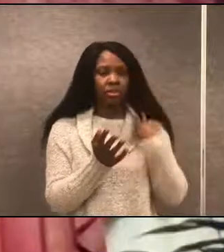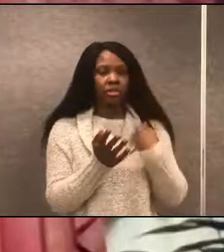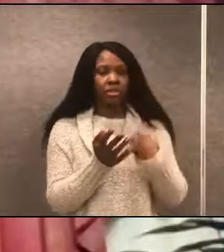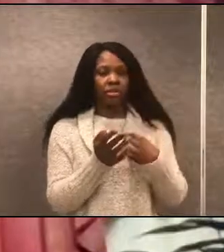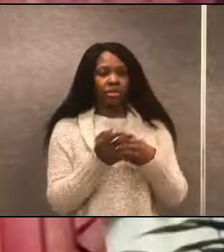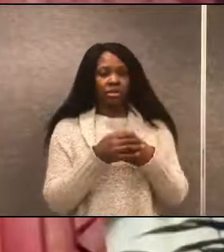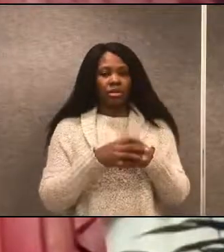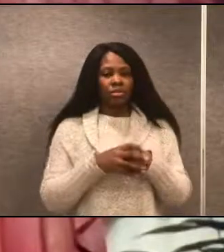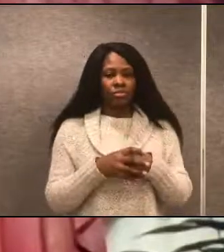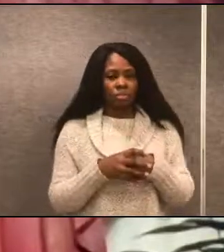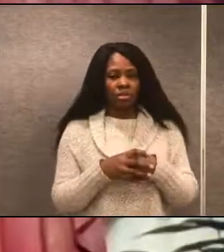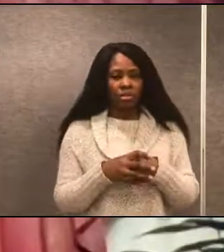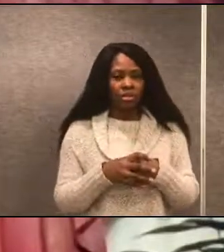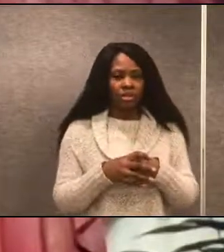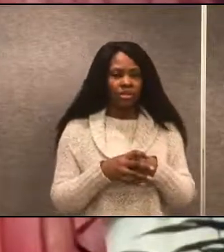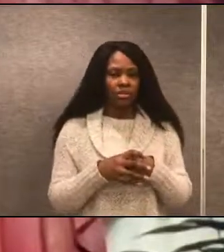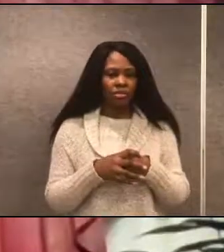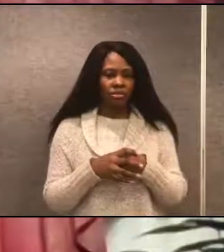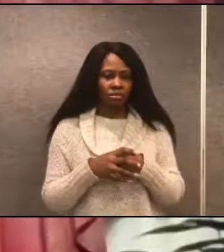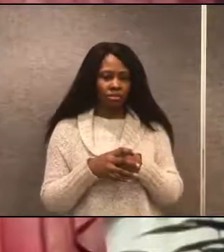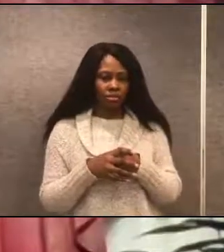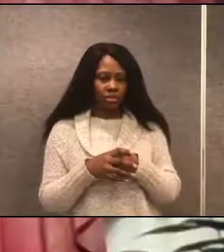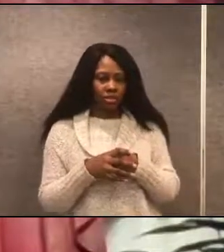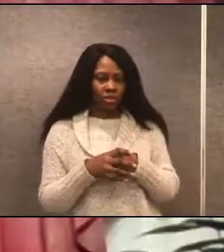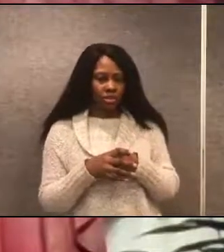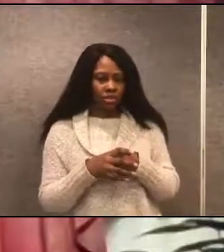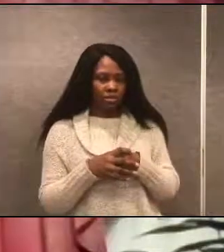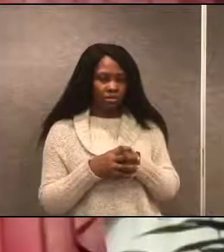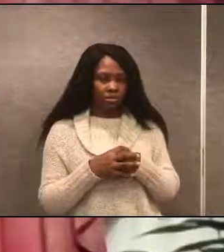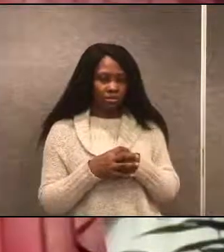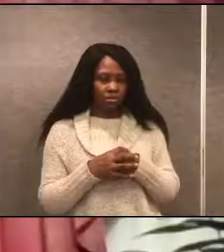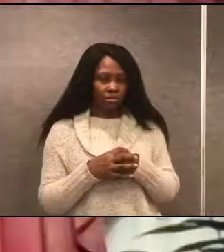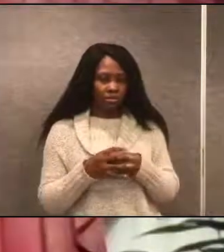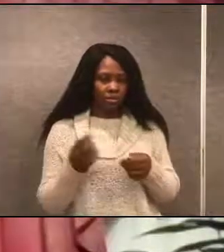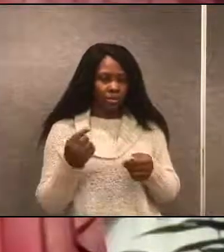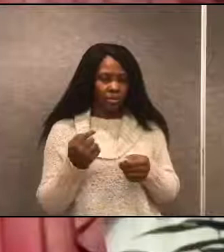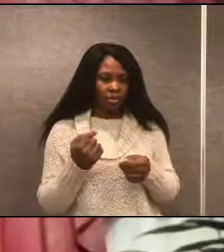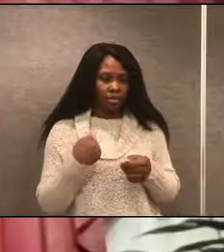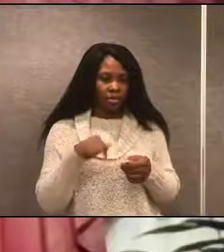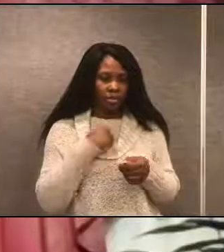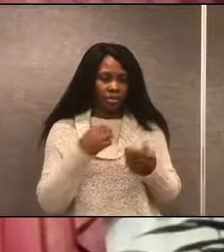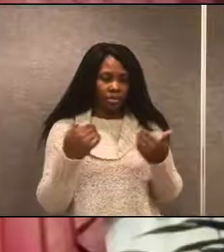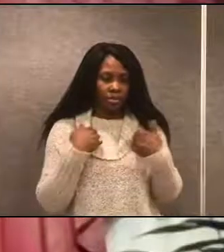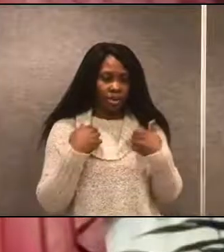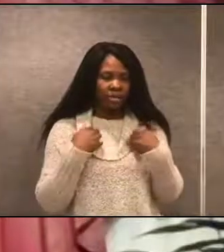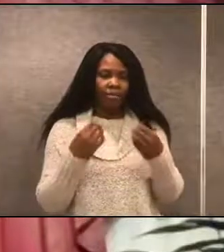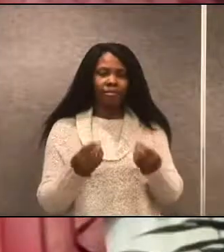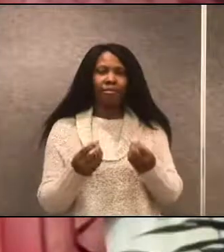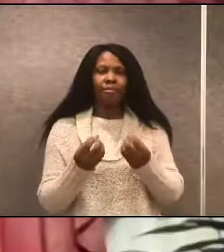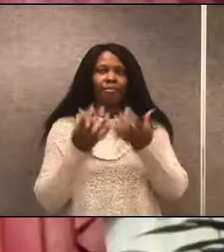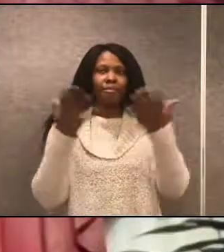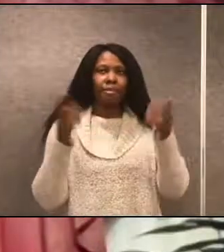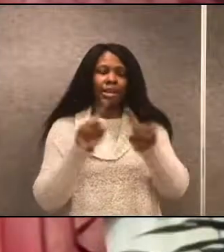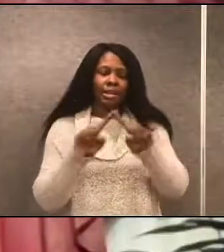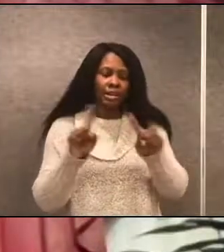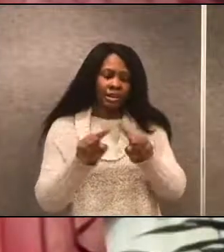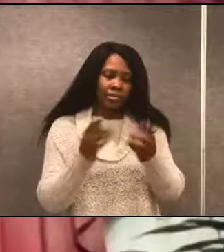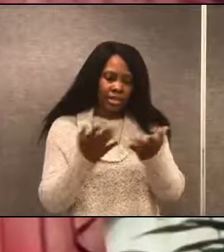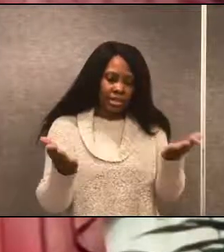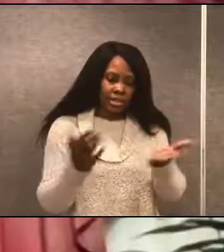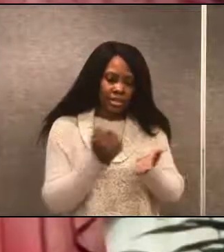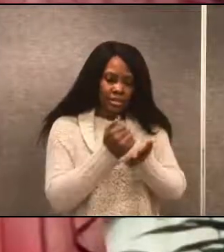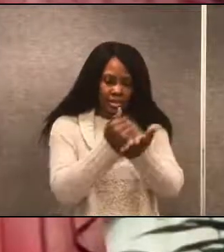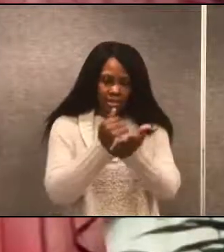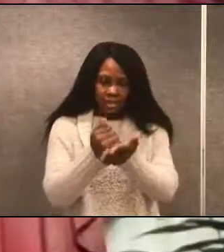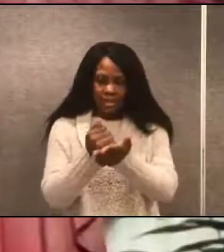anyone who might be sliding to a depression or any of those things. So we have a wealth of resources that are out there